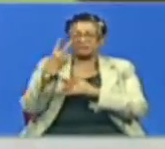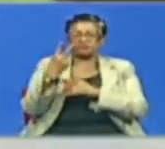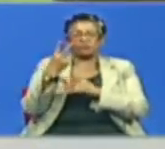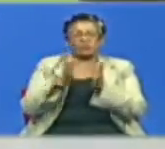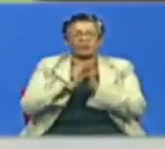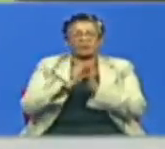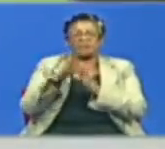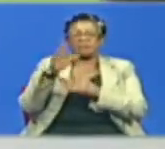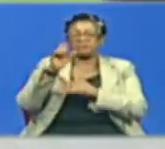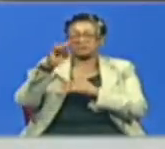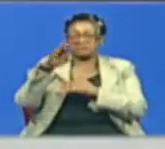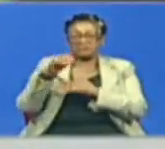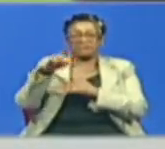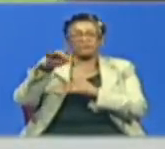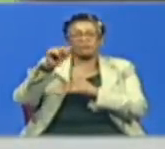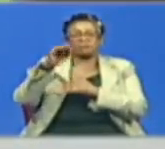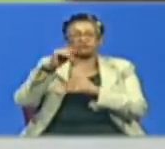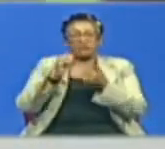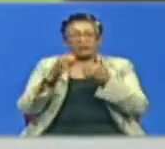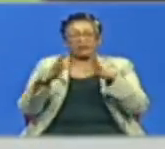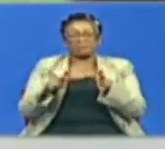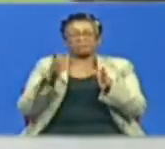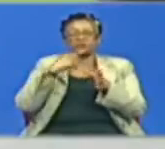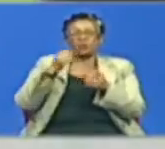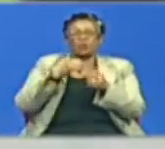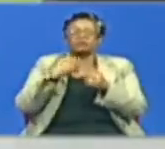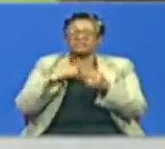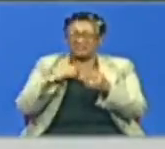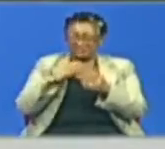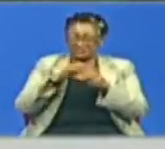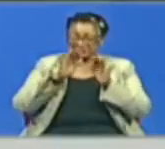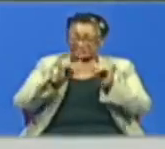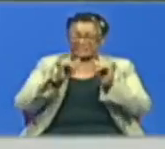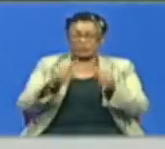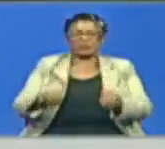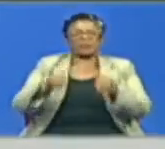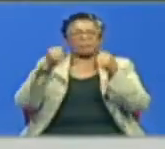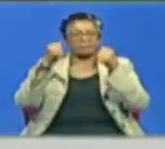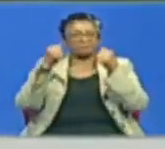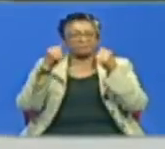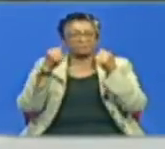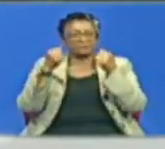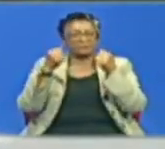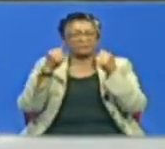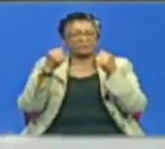Simba Sports Club, who retained the title.